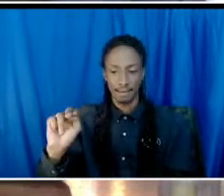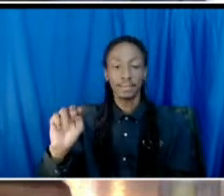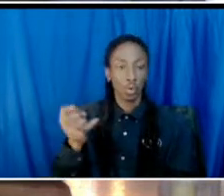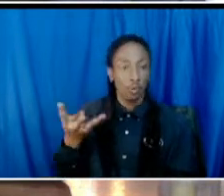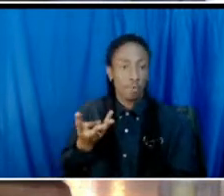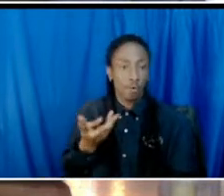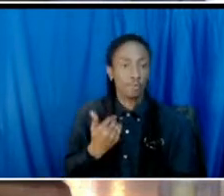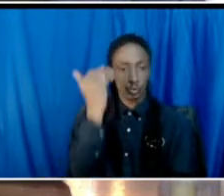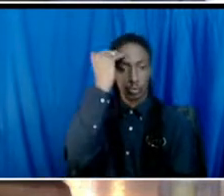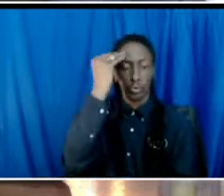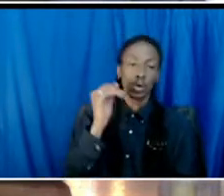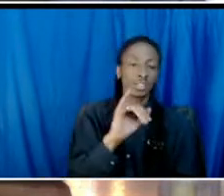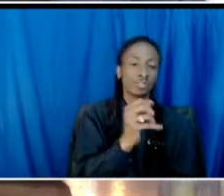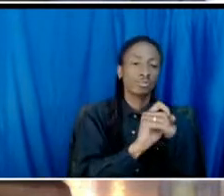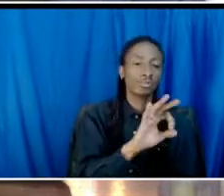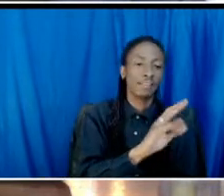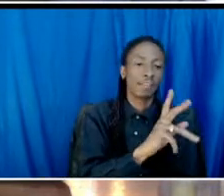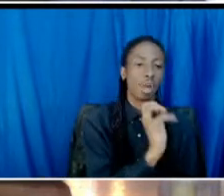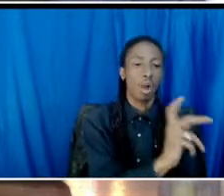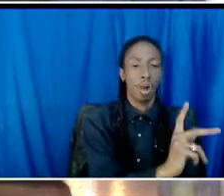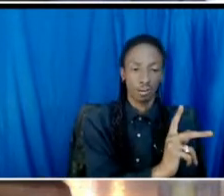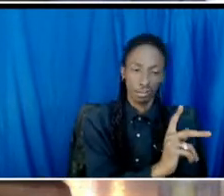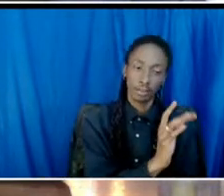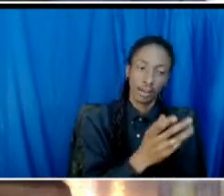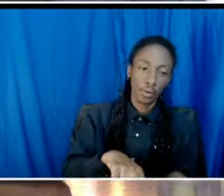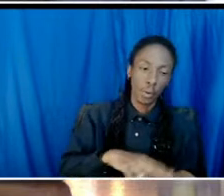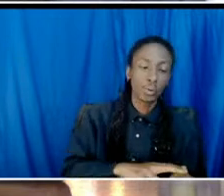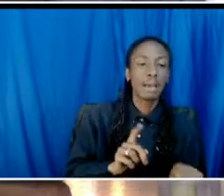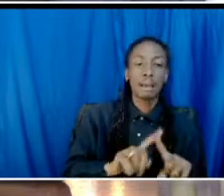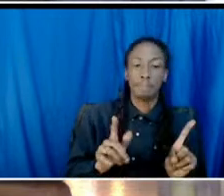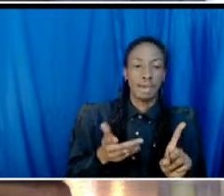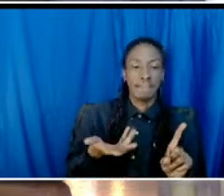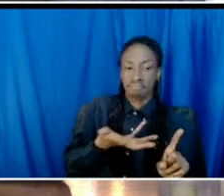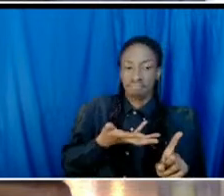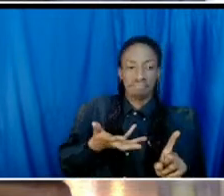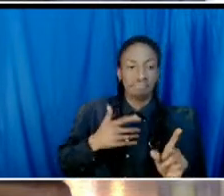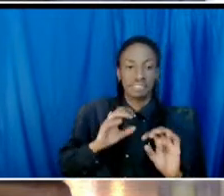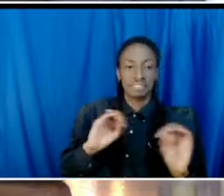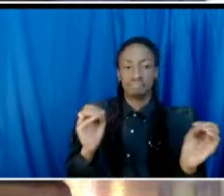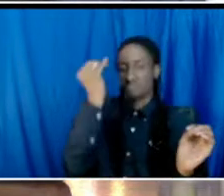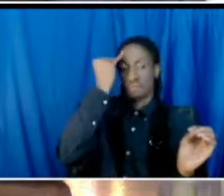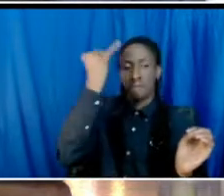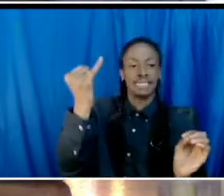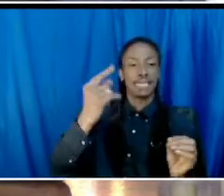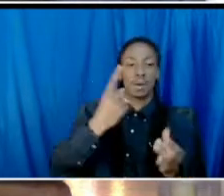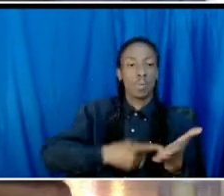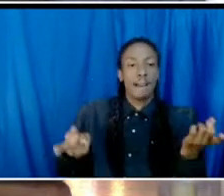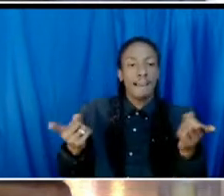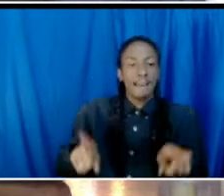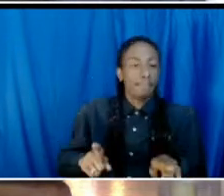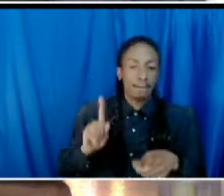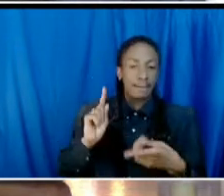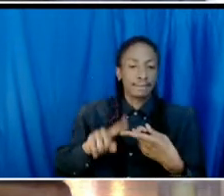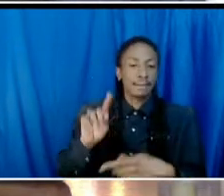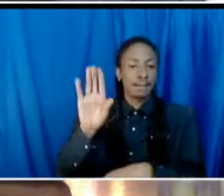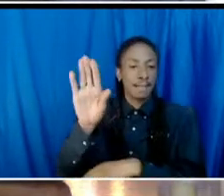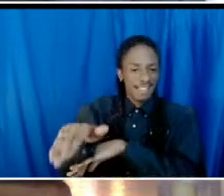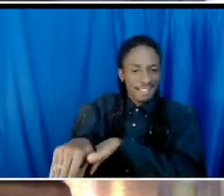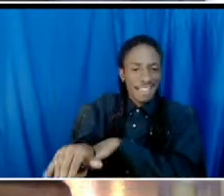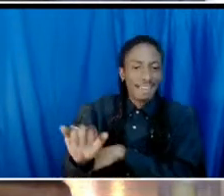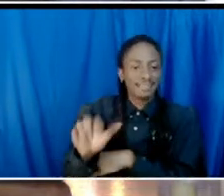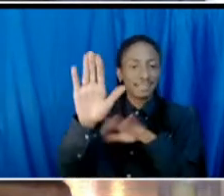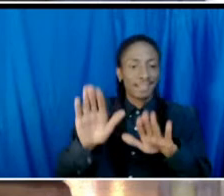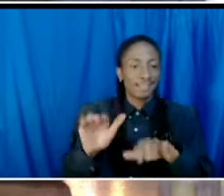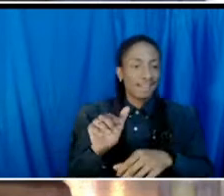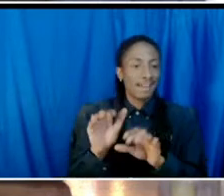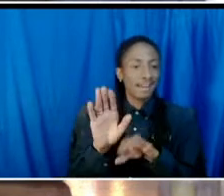from Jeff Clark, of course, knew what was going on until late that Sunday afternoon. We chose to keep a close hold because we didn't